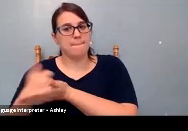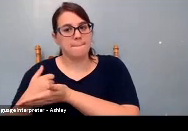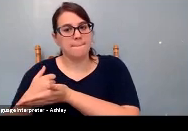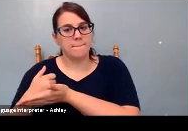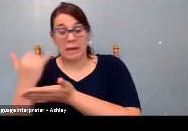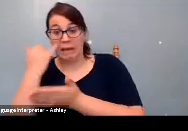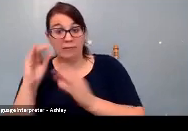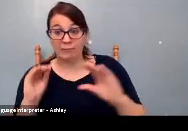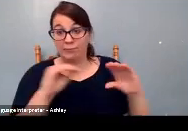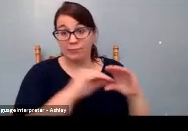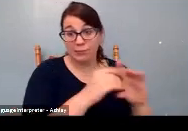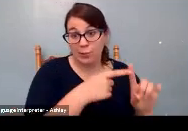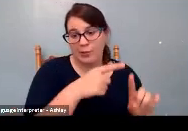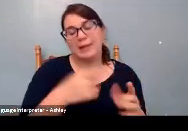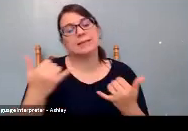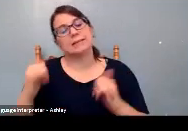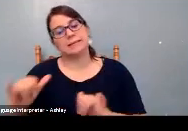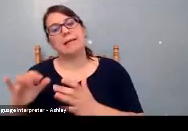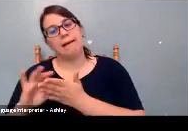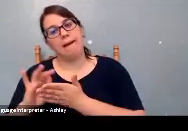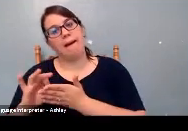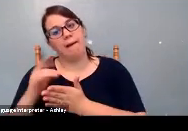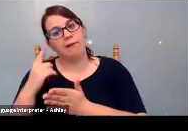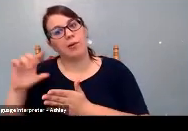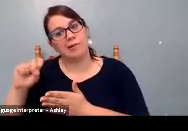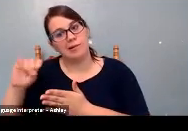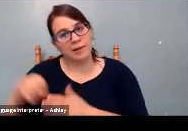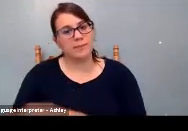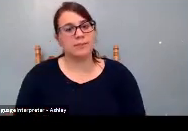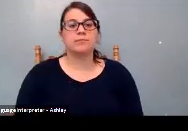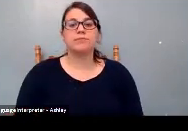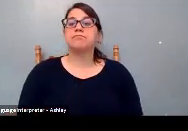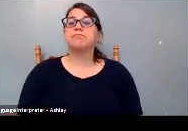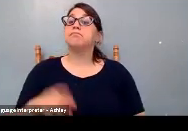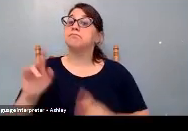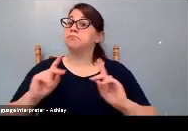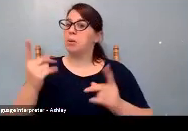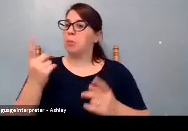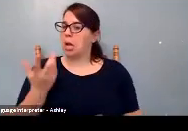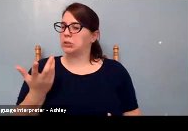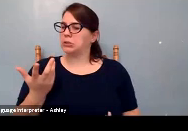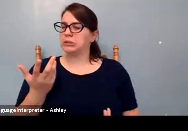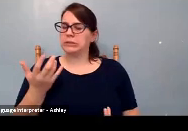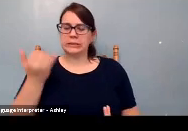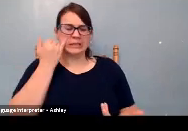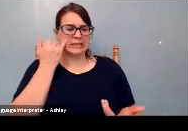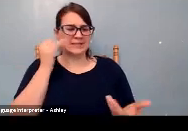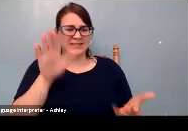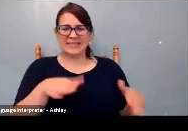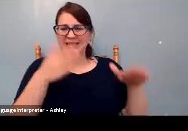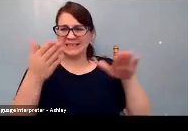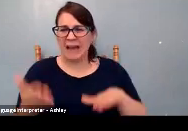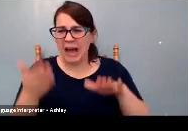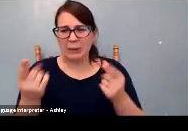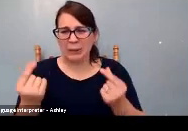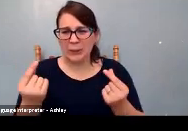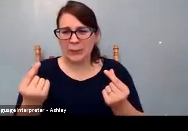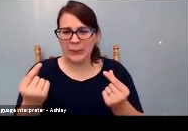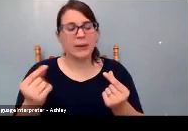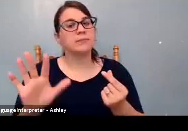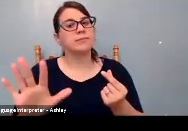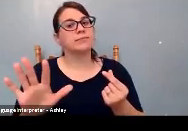So we're often asked, what happens if the beneficiary passes away? So it's important to know that there is no